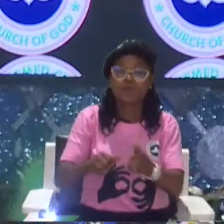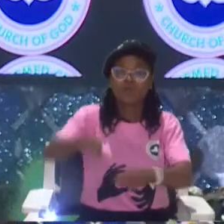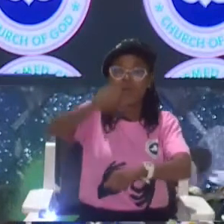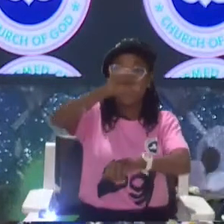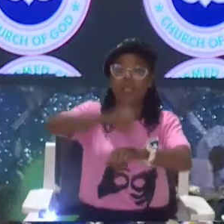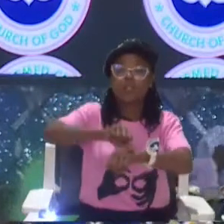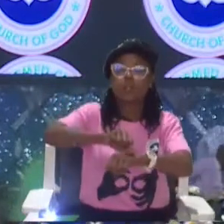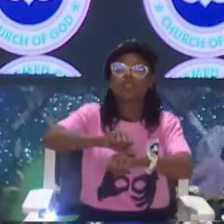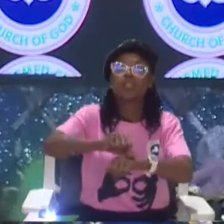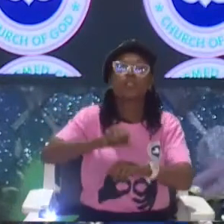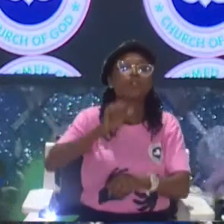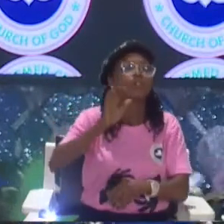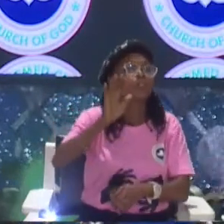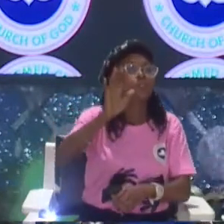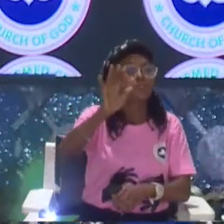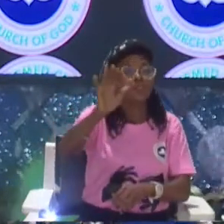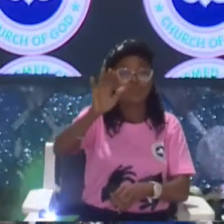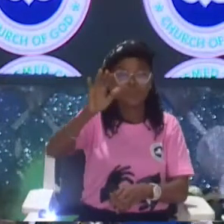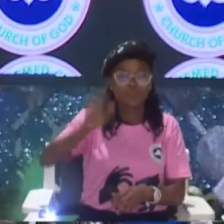kún aṣọ ìnujú yín.